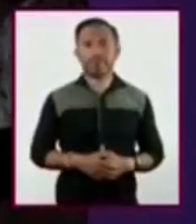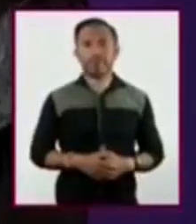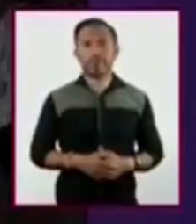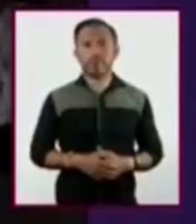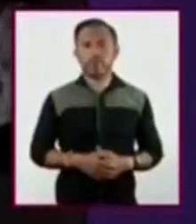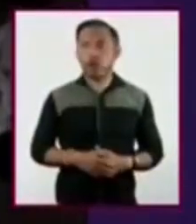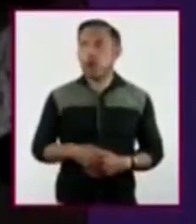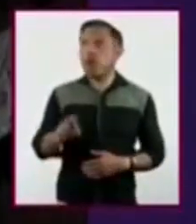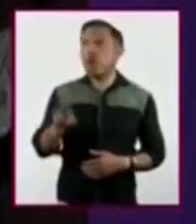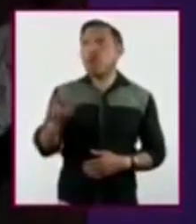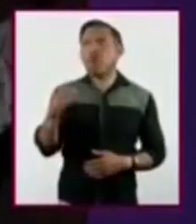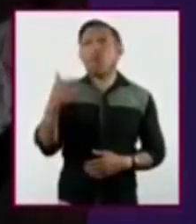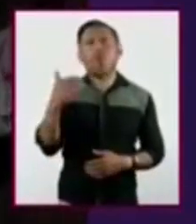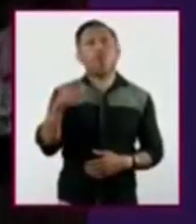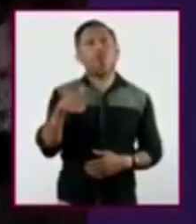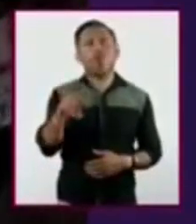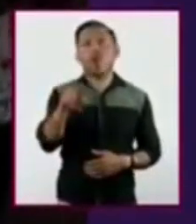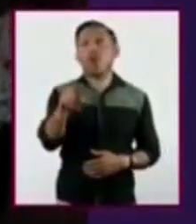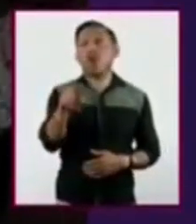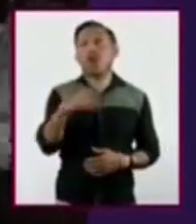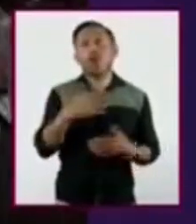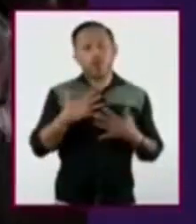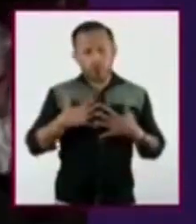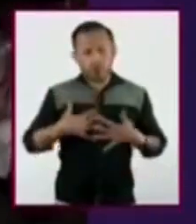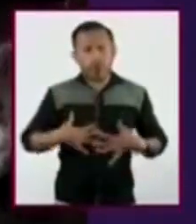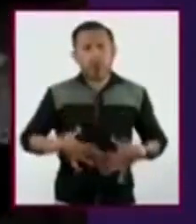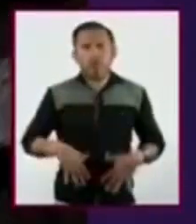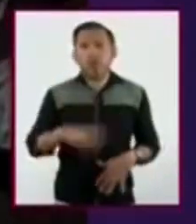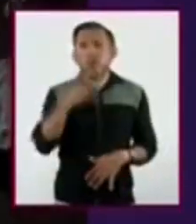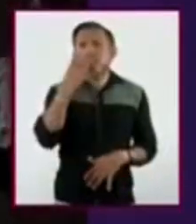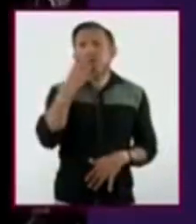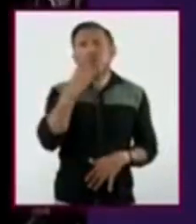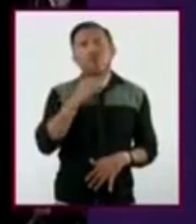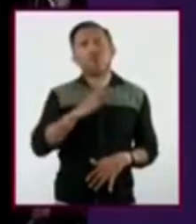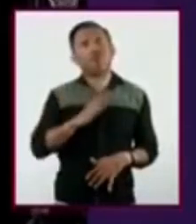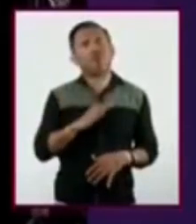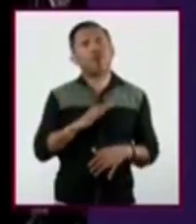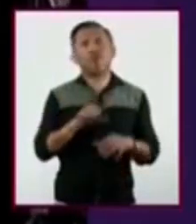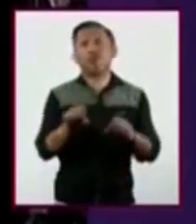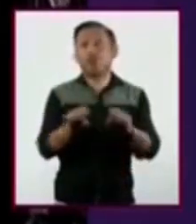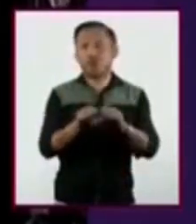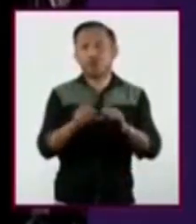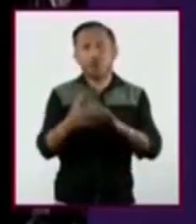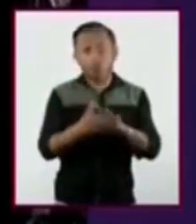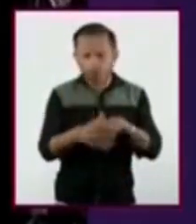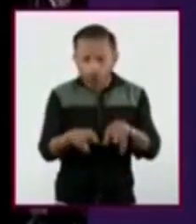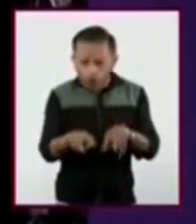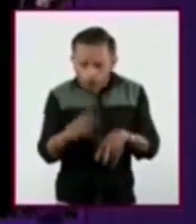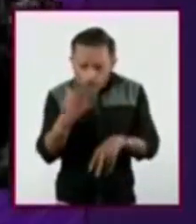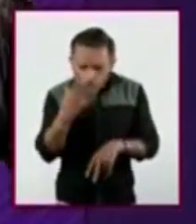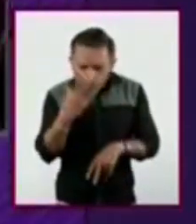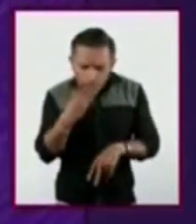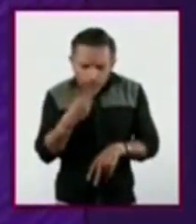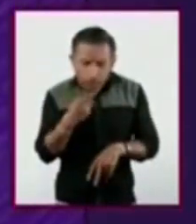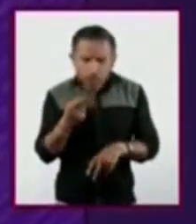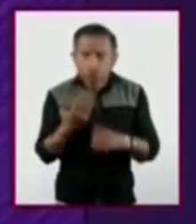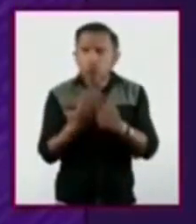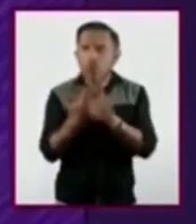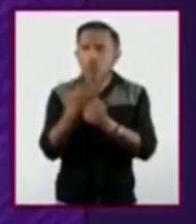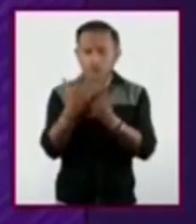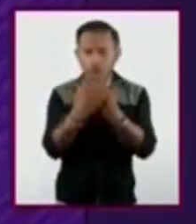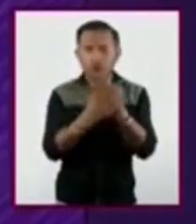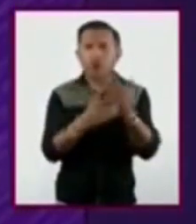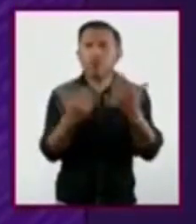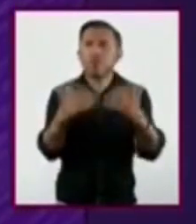Oh, oh, what a beautiful dress! And beautiful shoes! And beautiful gloves! She